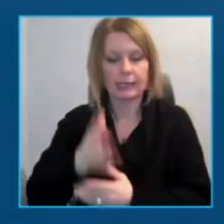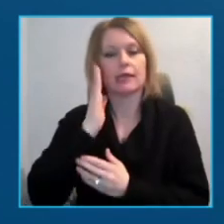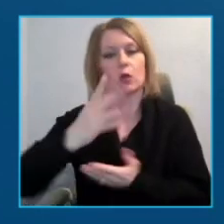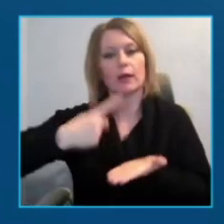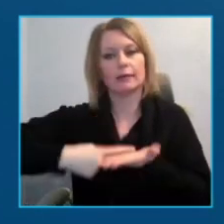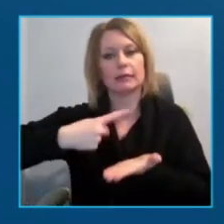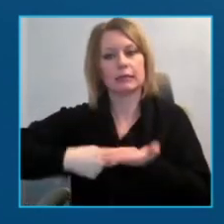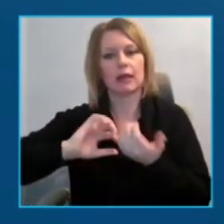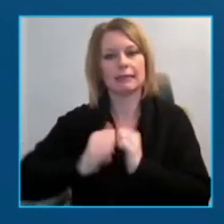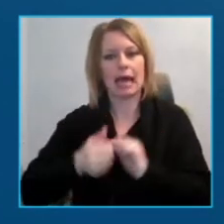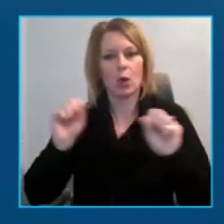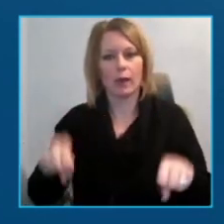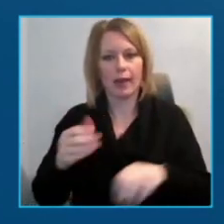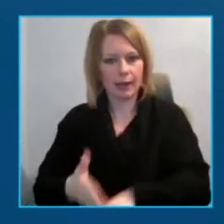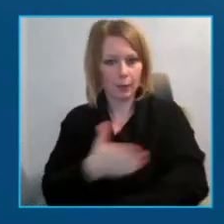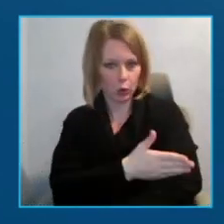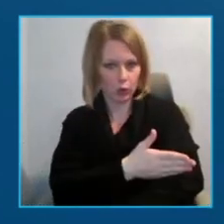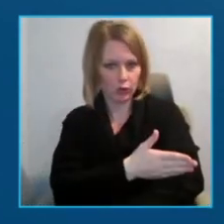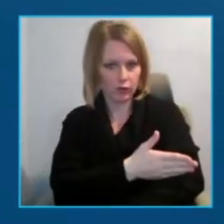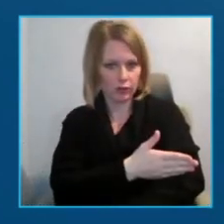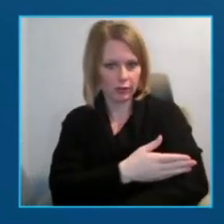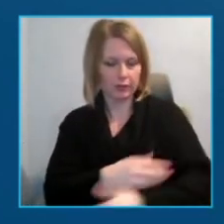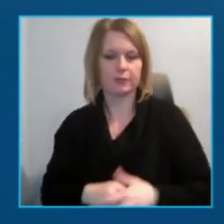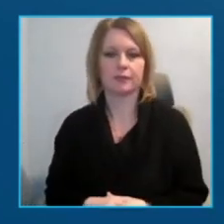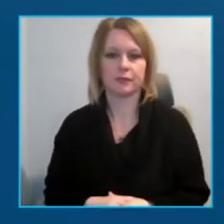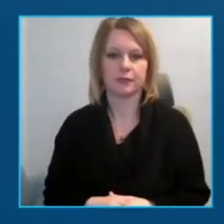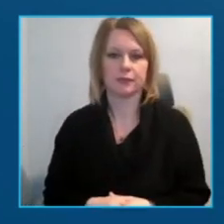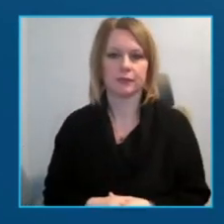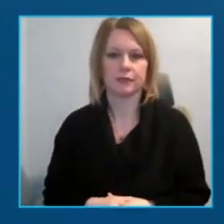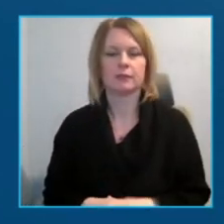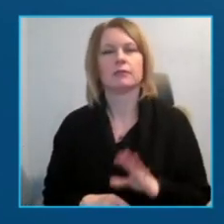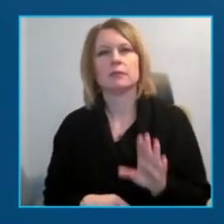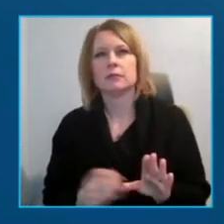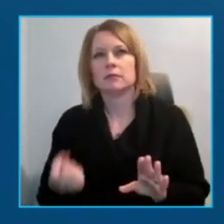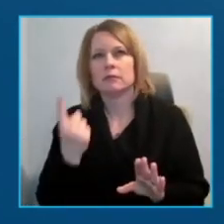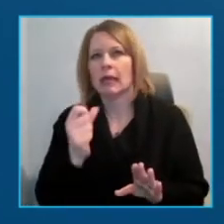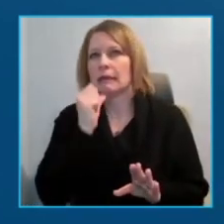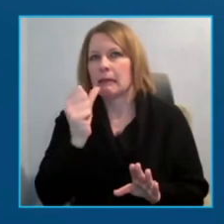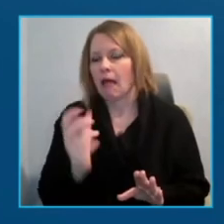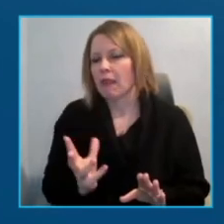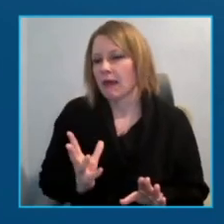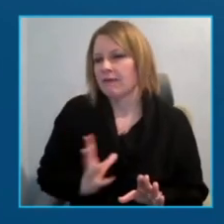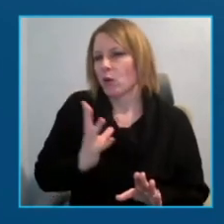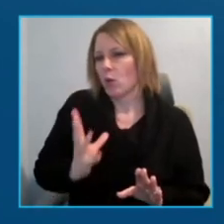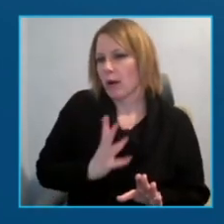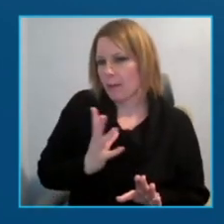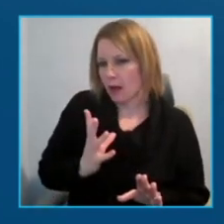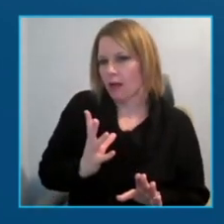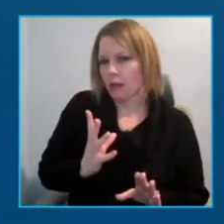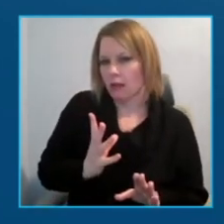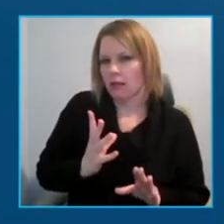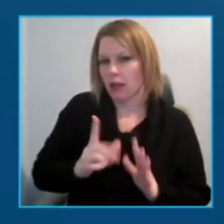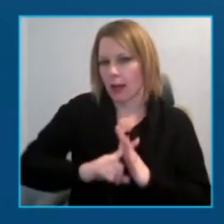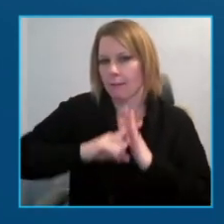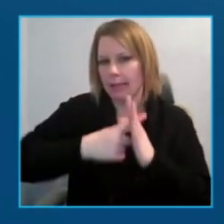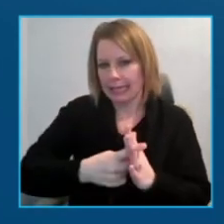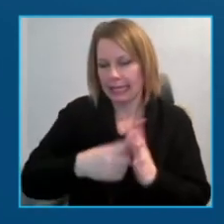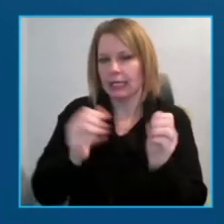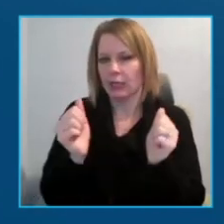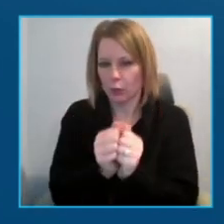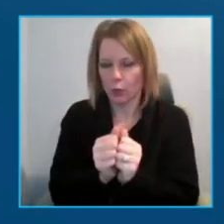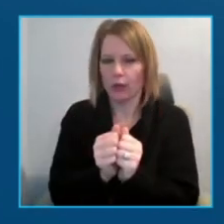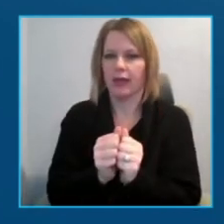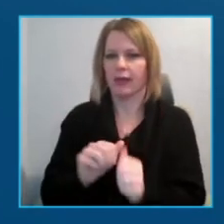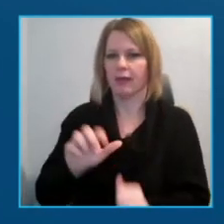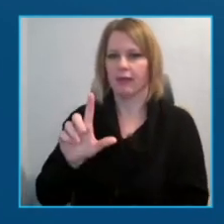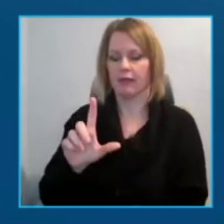forward. That's not the formal beginning of the delegate selection rules process for 2024,